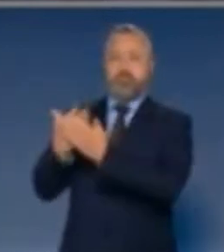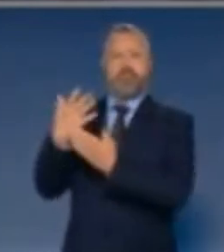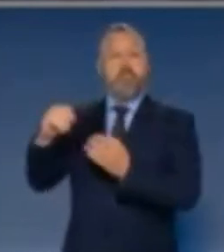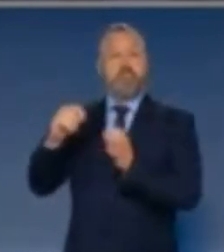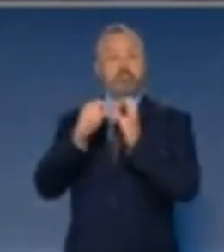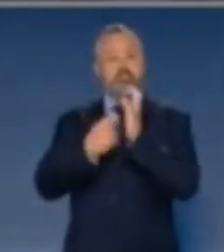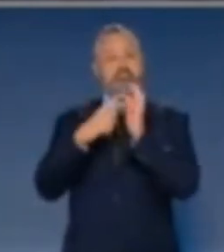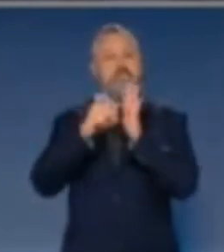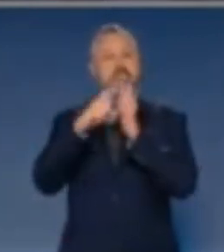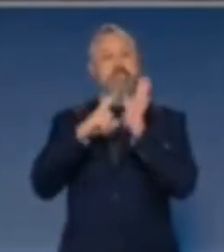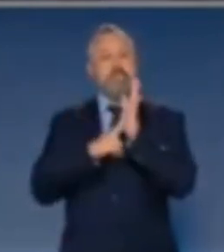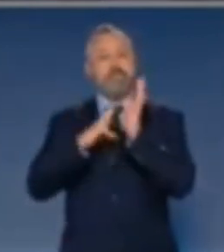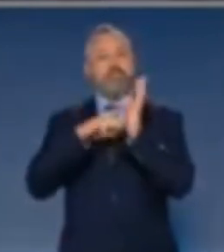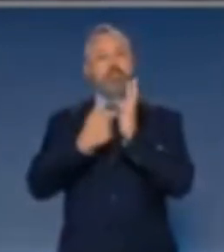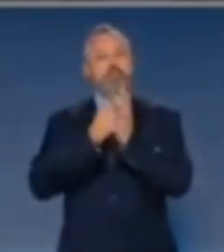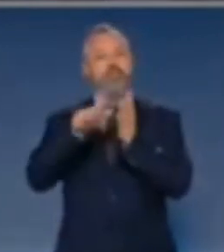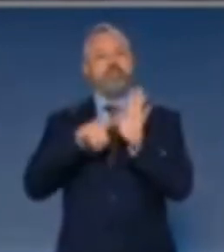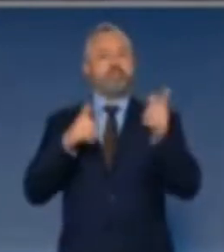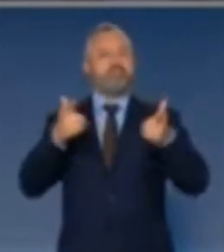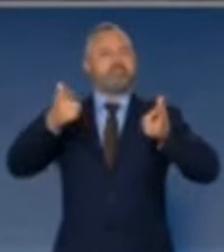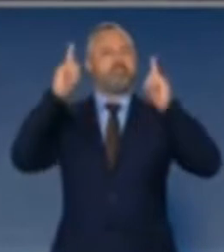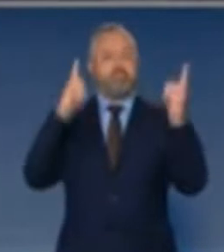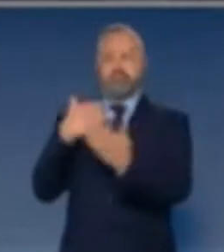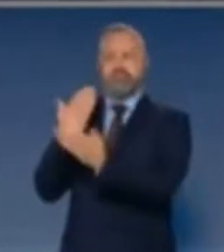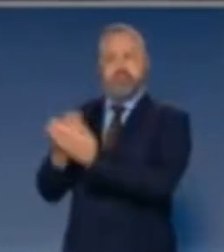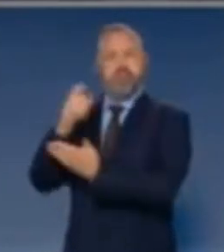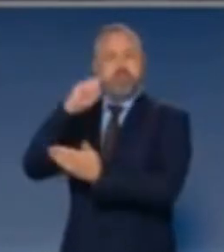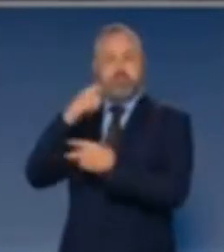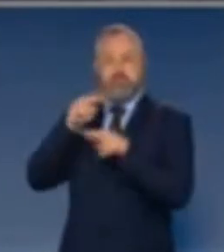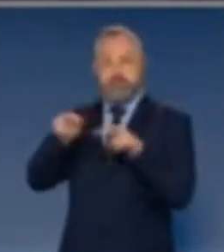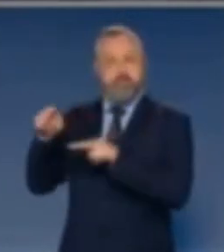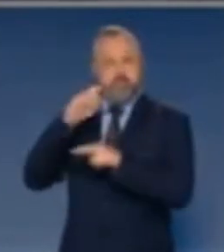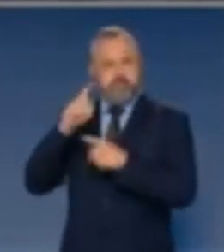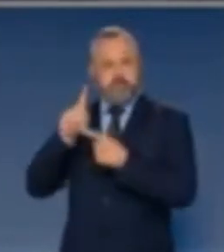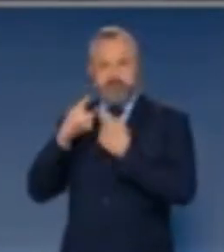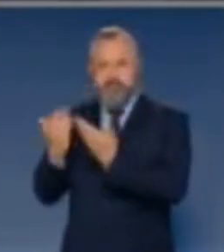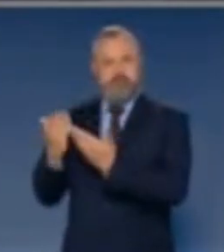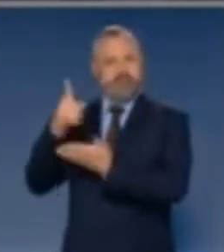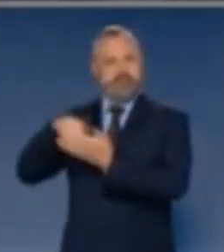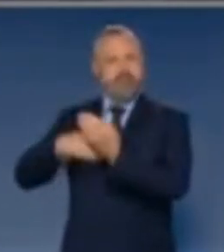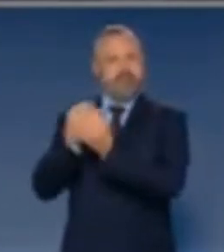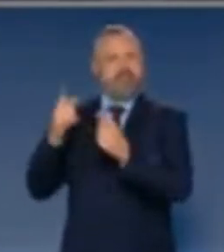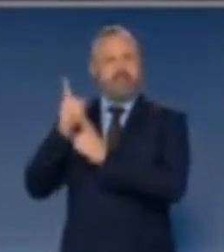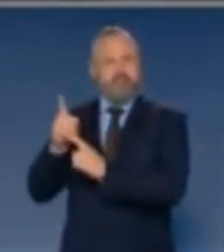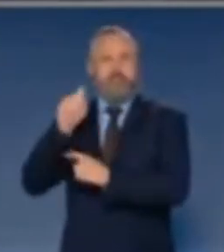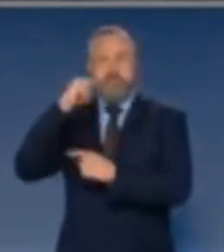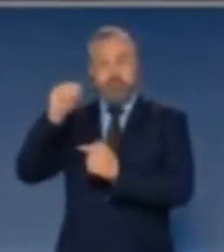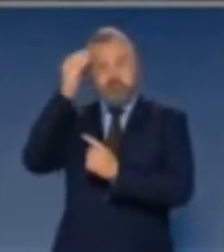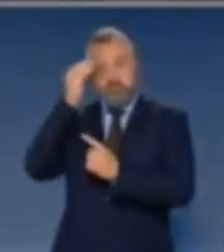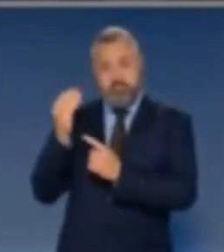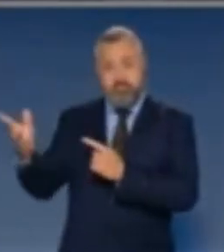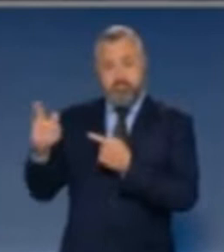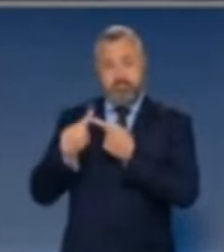very often, and a series of actions are occurring. Firstly, they have been put on notice of